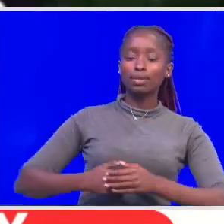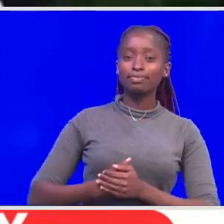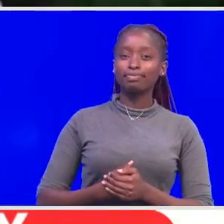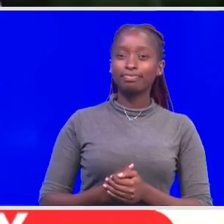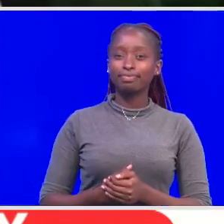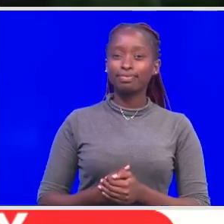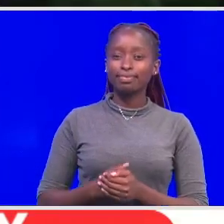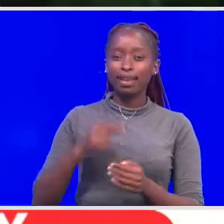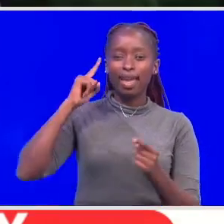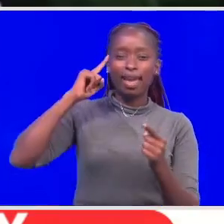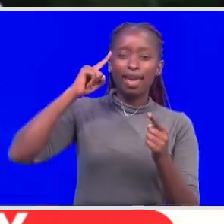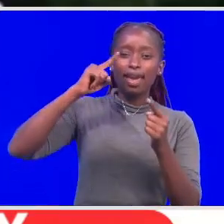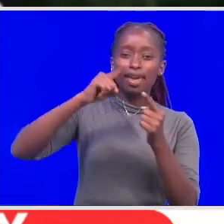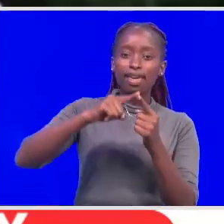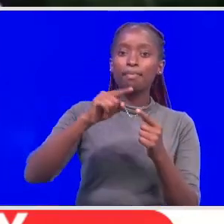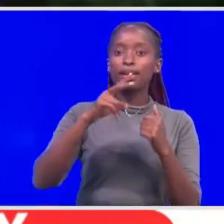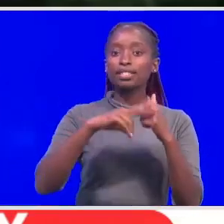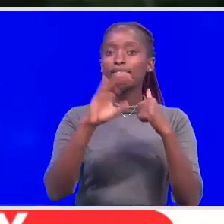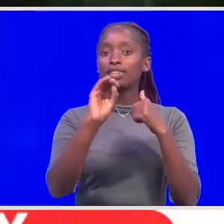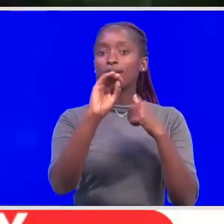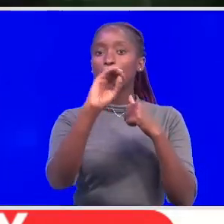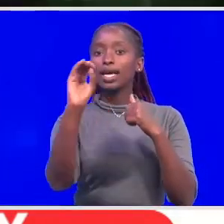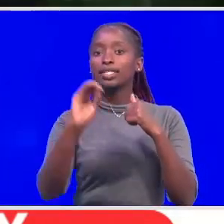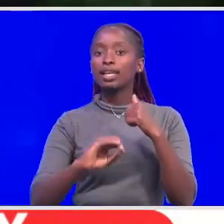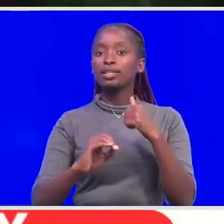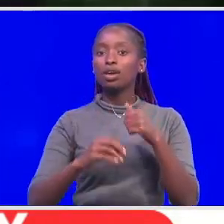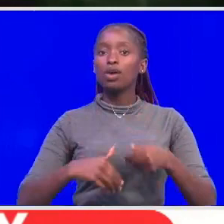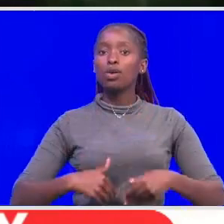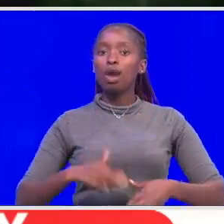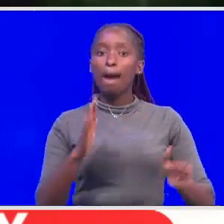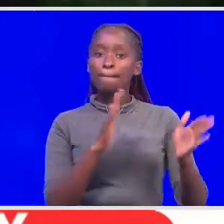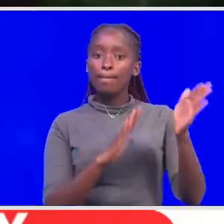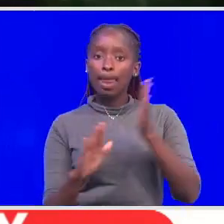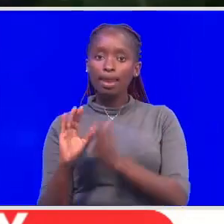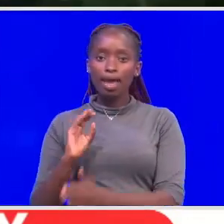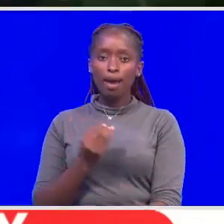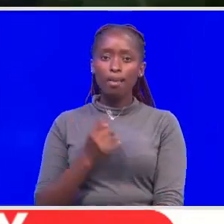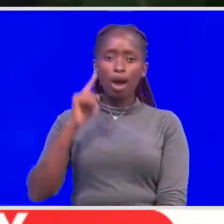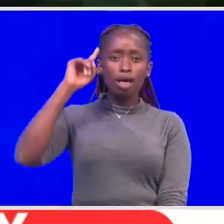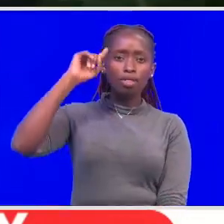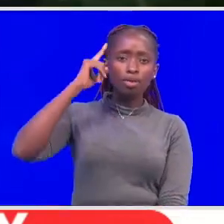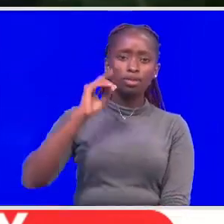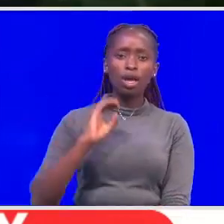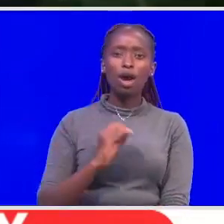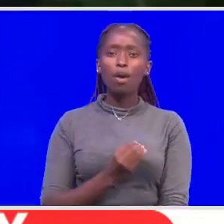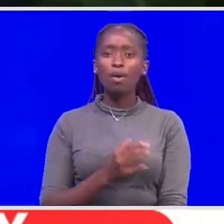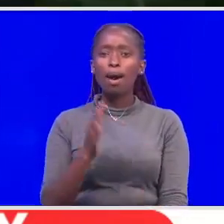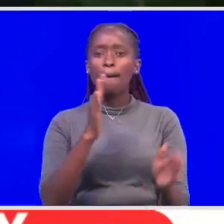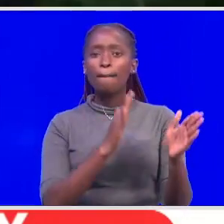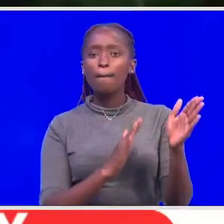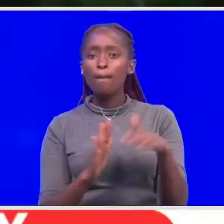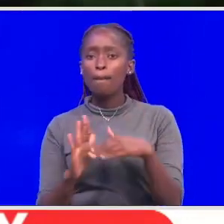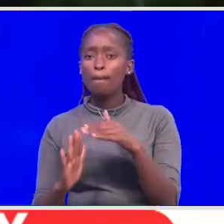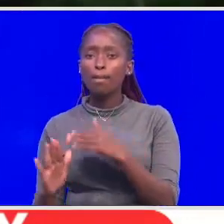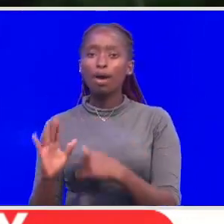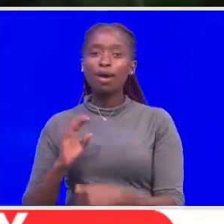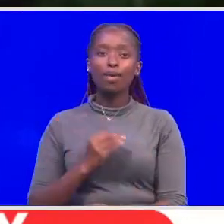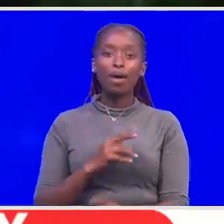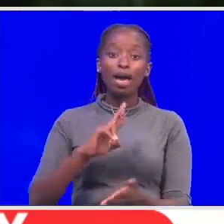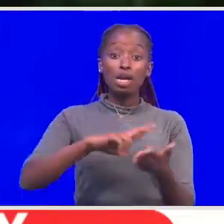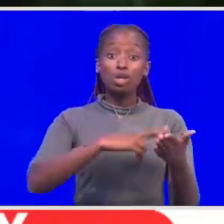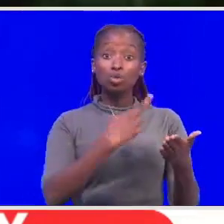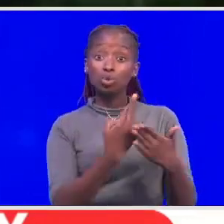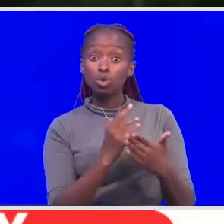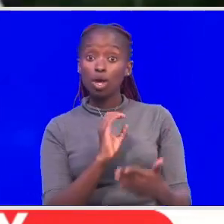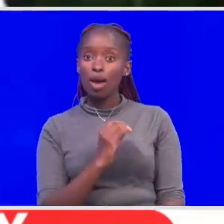Tulenge 70%. Planning yetu, fikira zetu, mipangilio zetu, resources